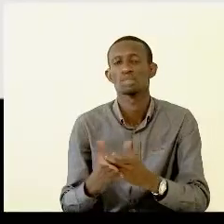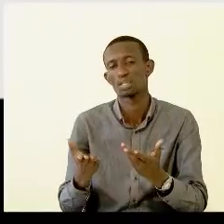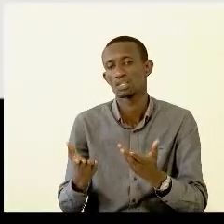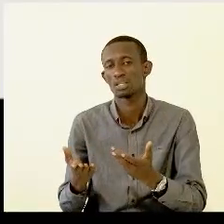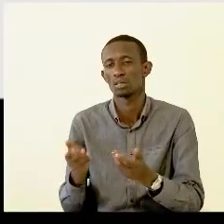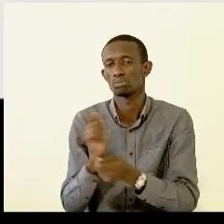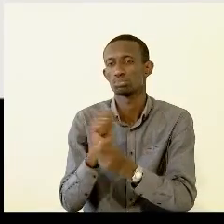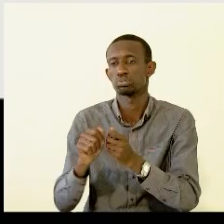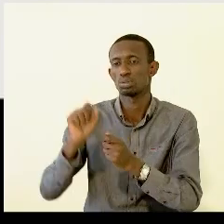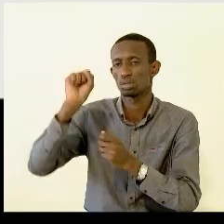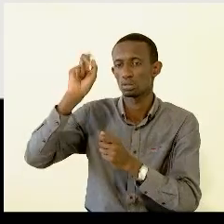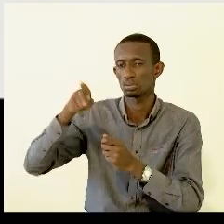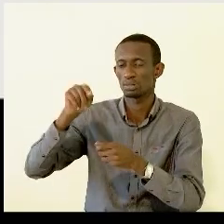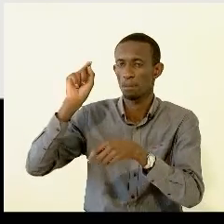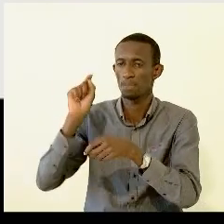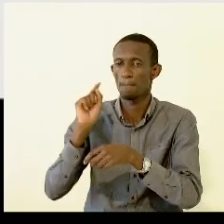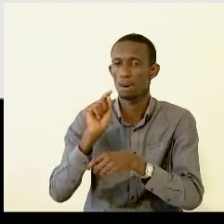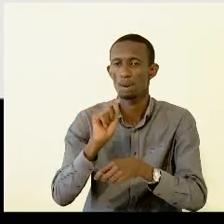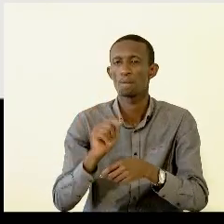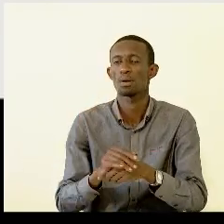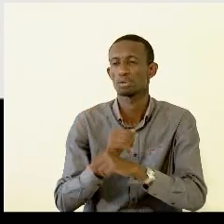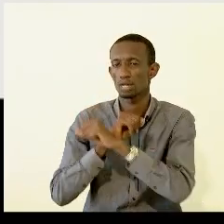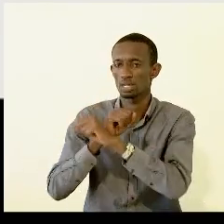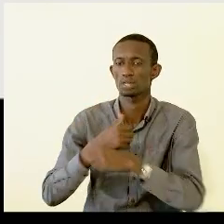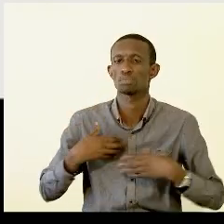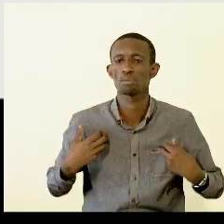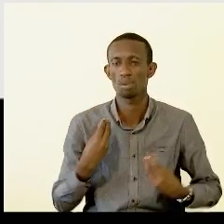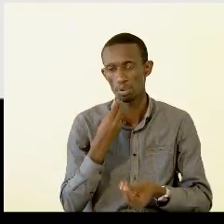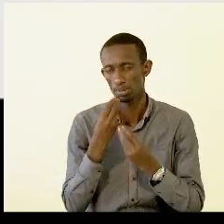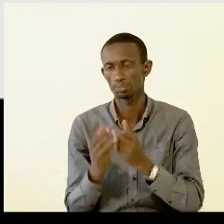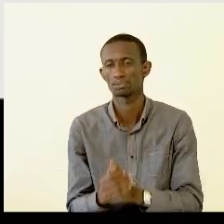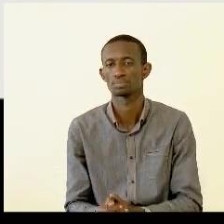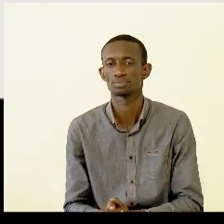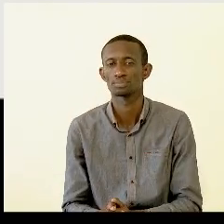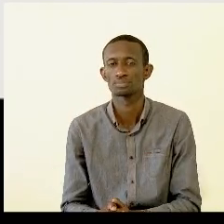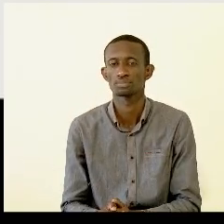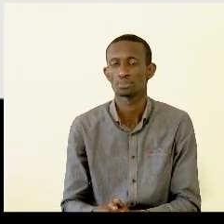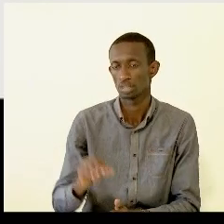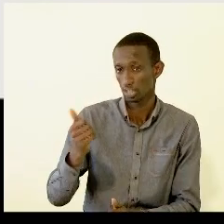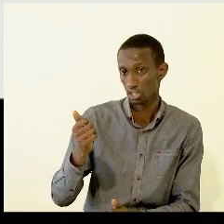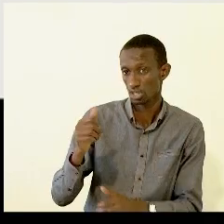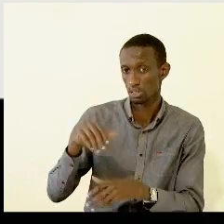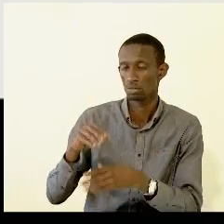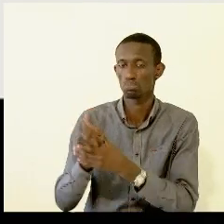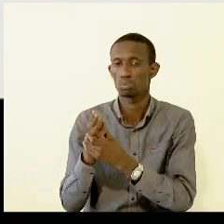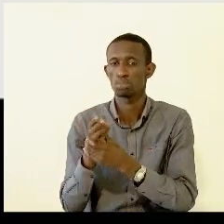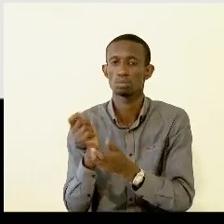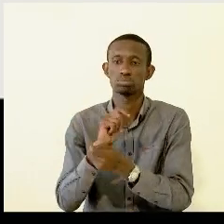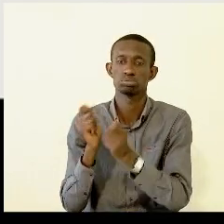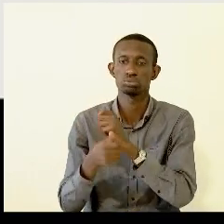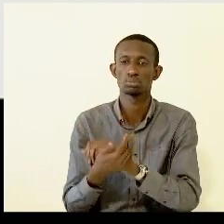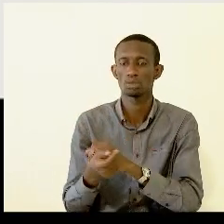spines to prevent herbivores from eating them. And then they also have leaves which are modified